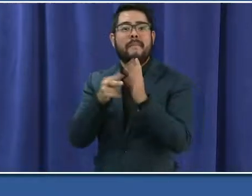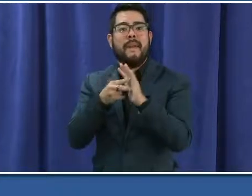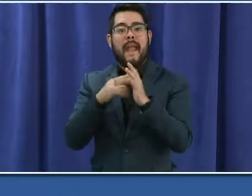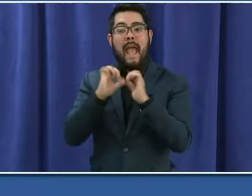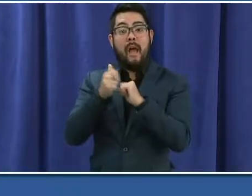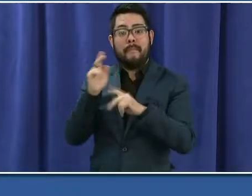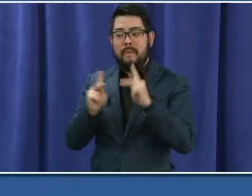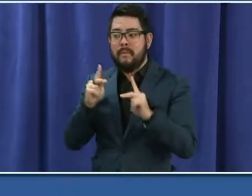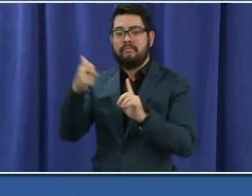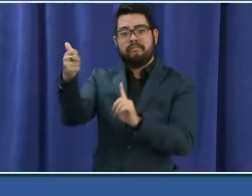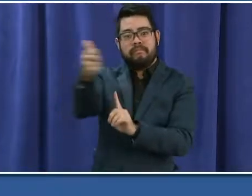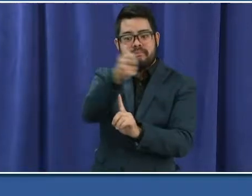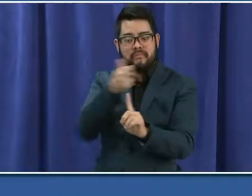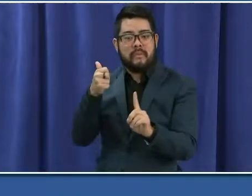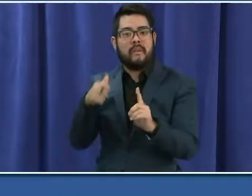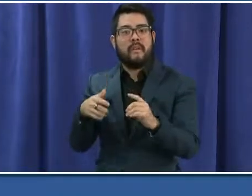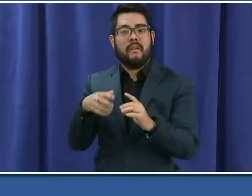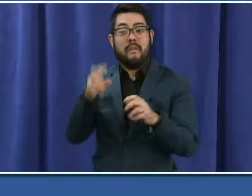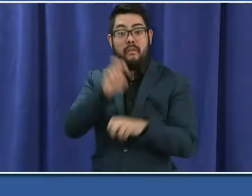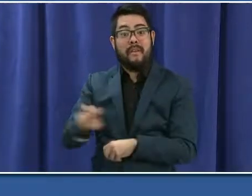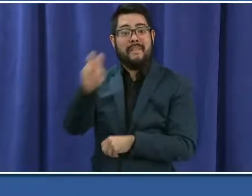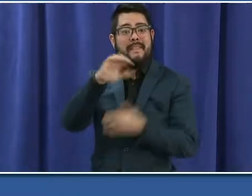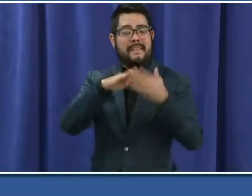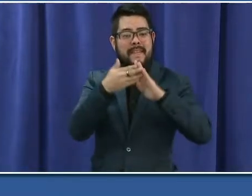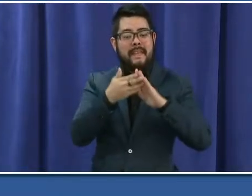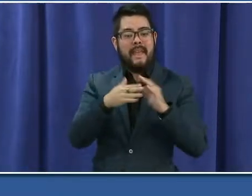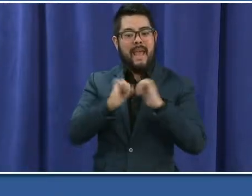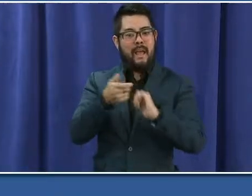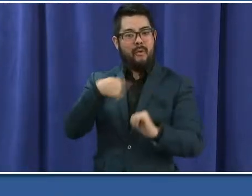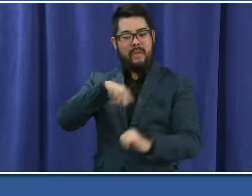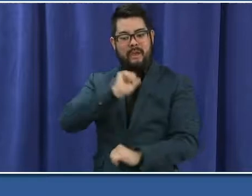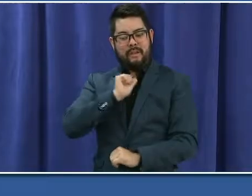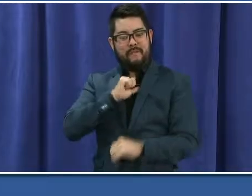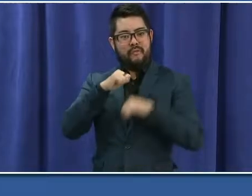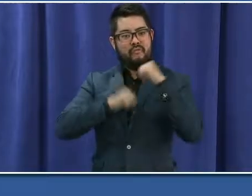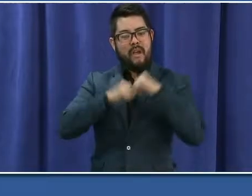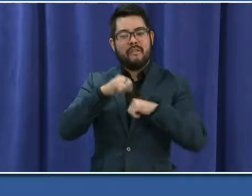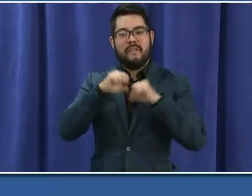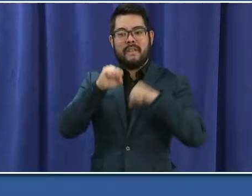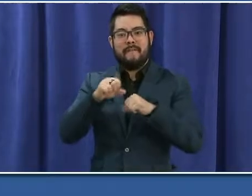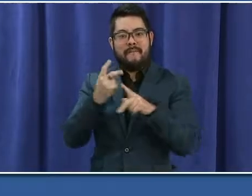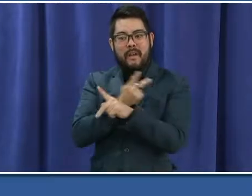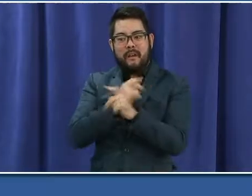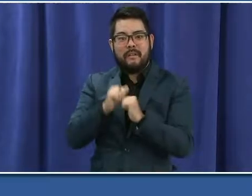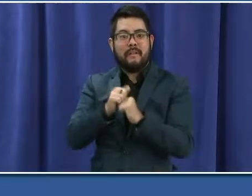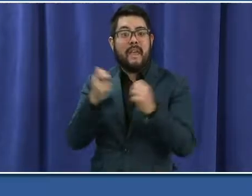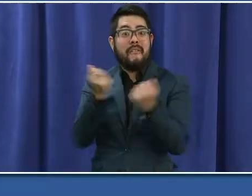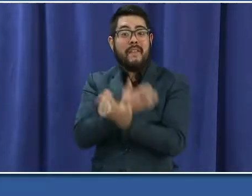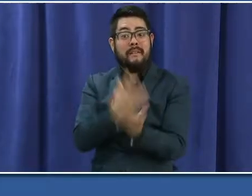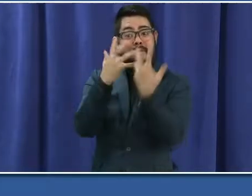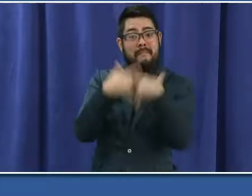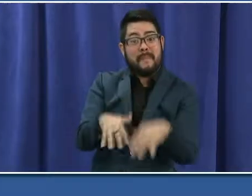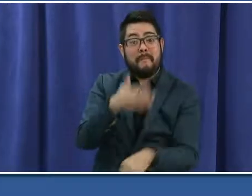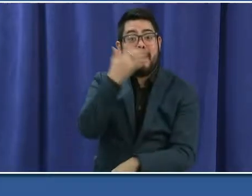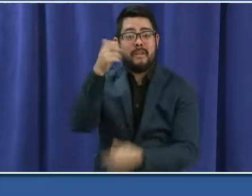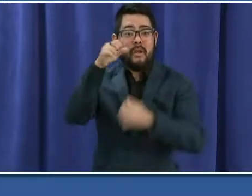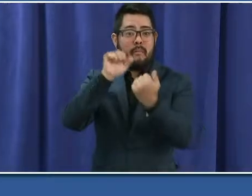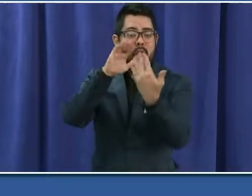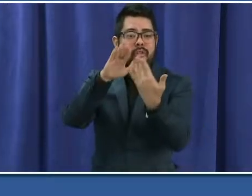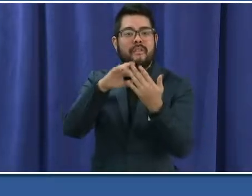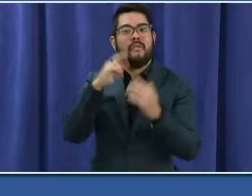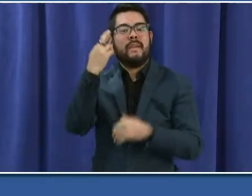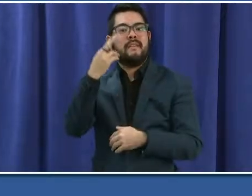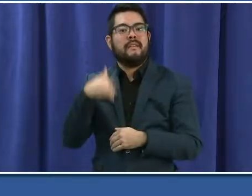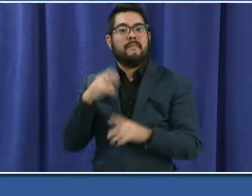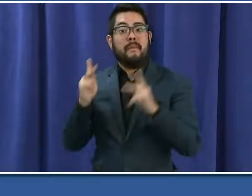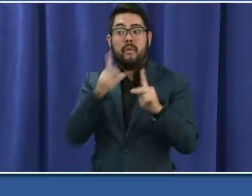around the city, what we can do as an infrastructure department to make that possible, because at the end of the day, we're trying to connect the dots between where people are and those meaningful